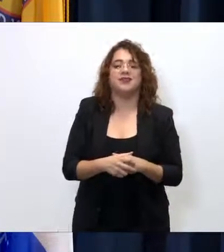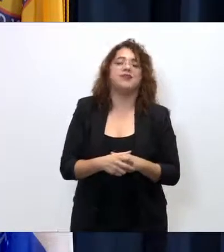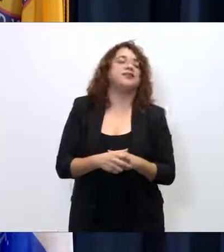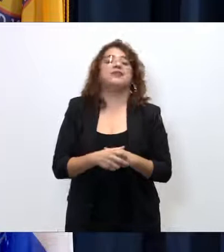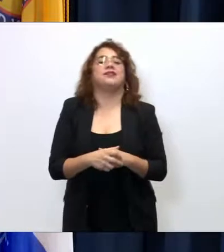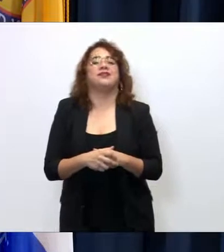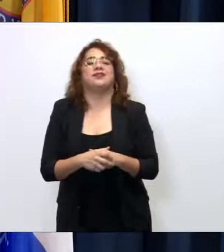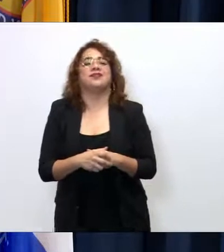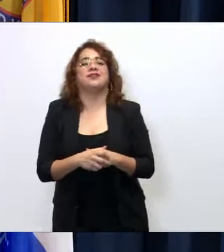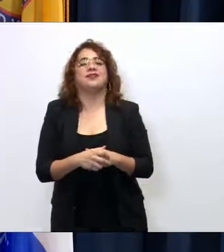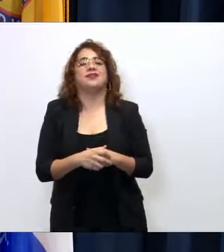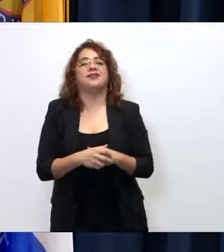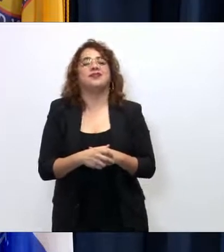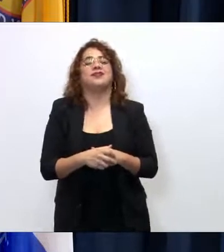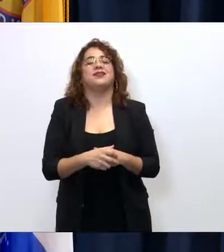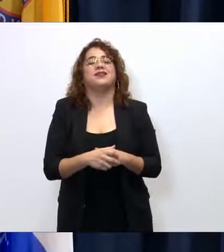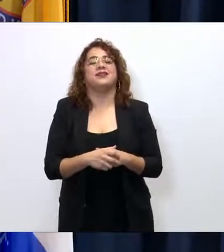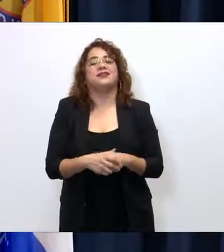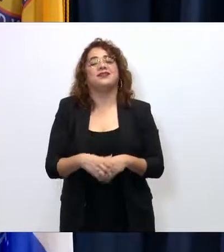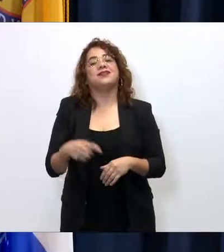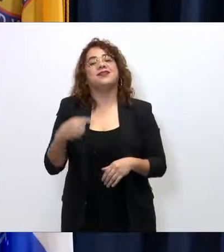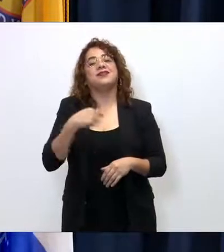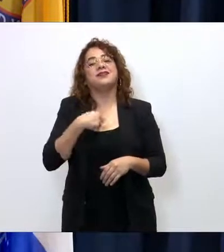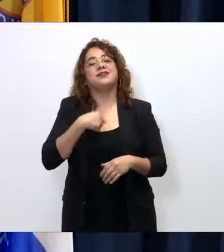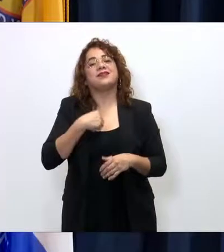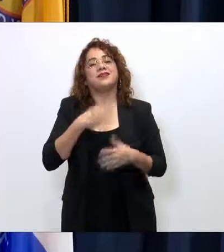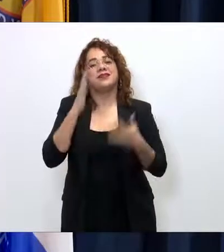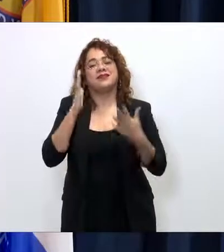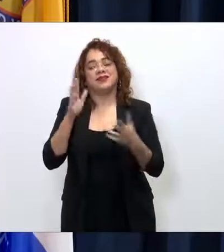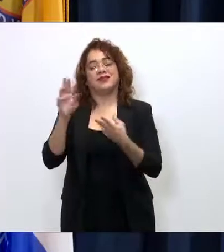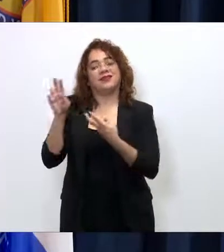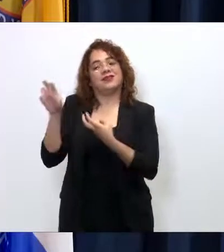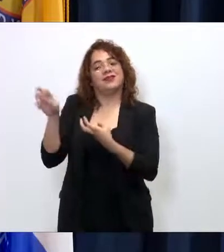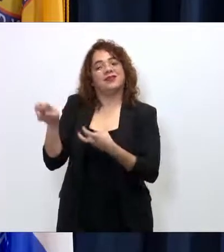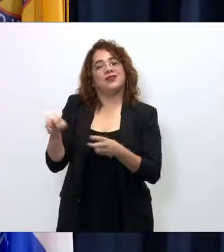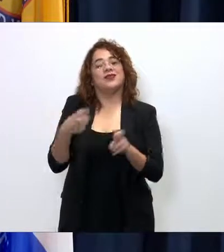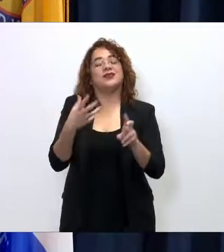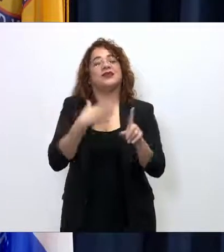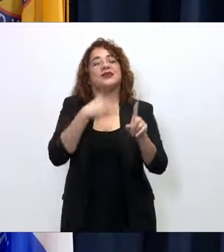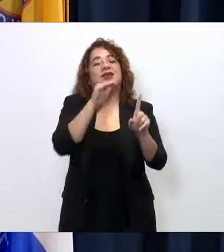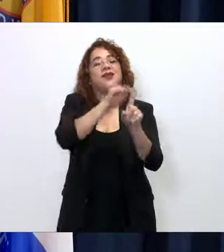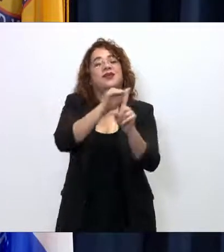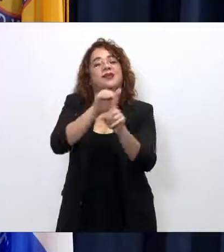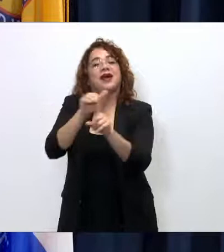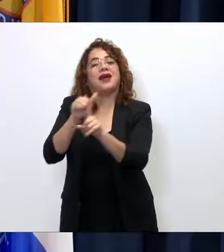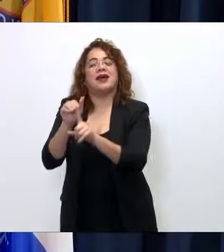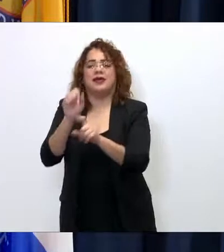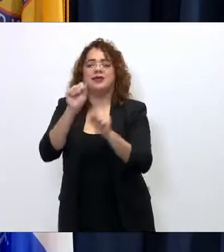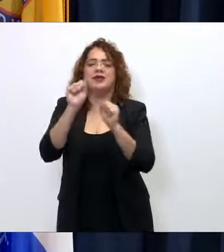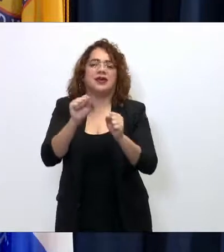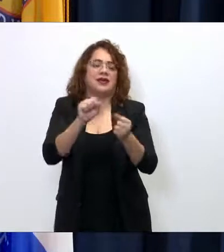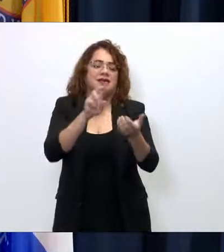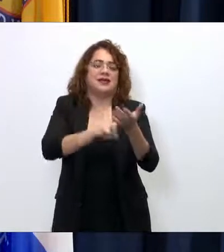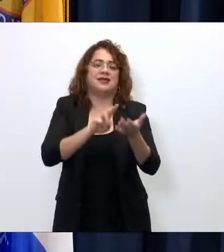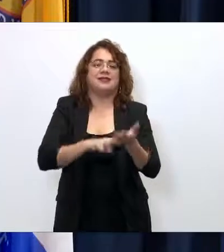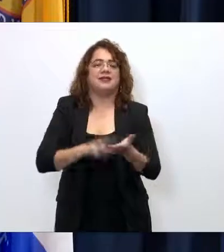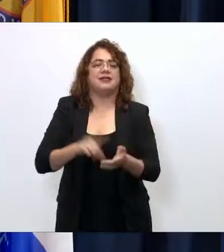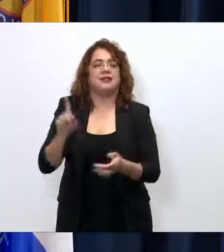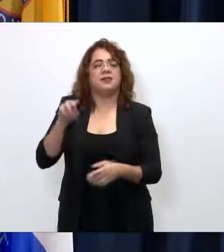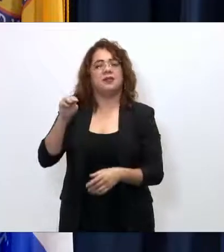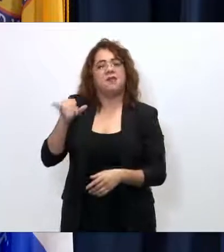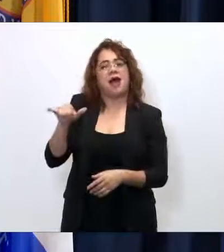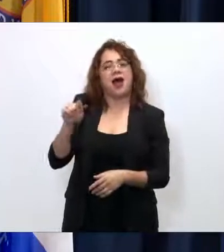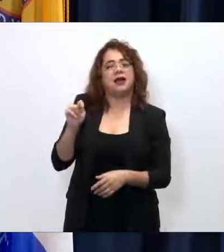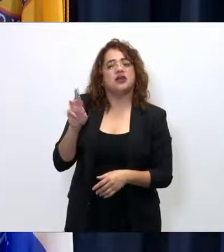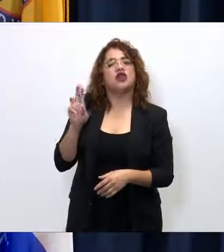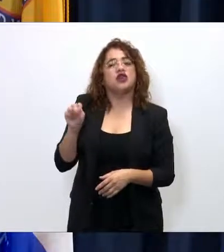As I transition, I just want to remind folks that you can still sign up on Mitron. If you want to